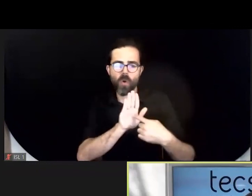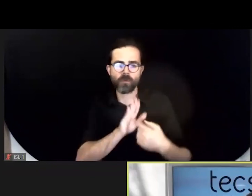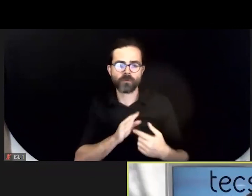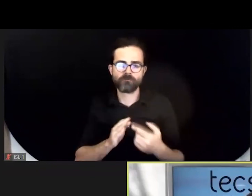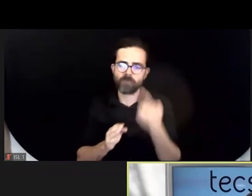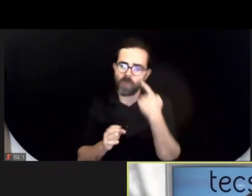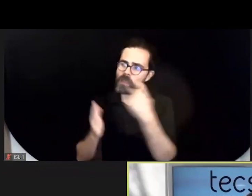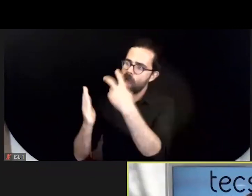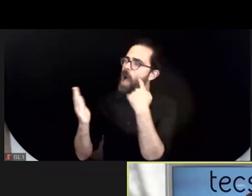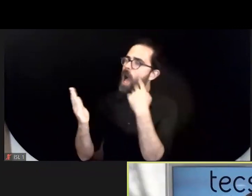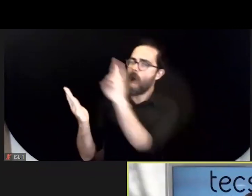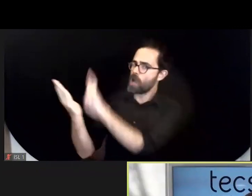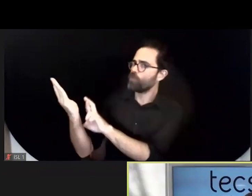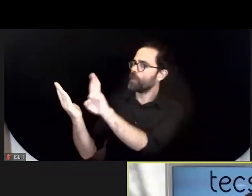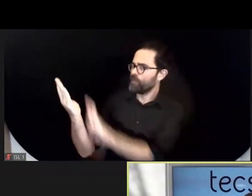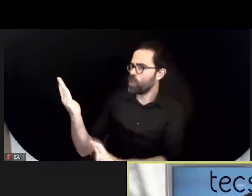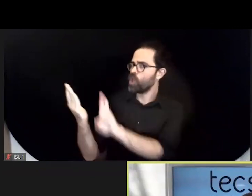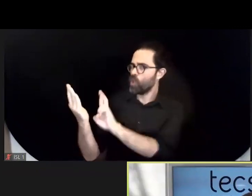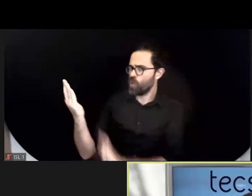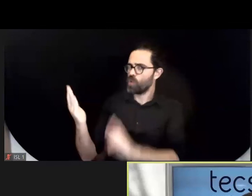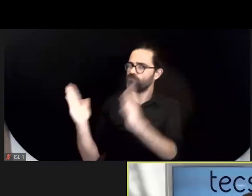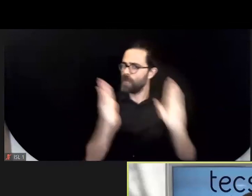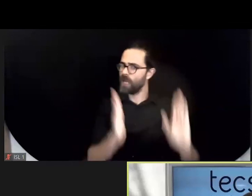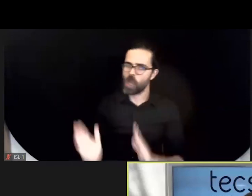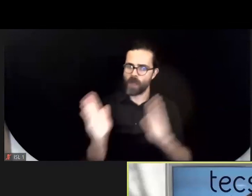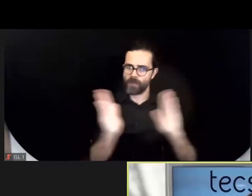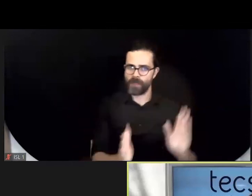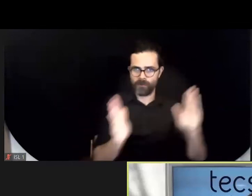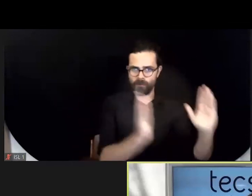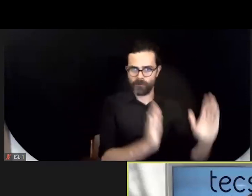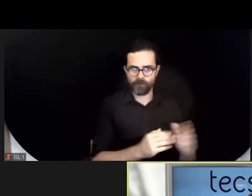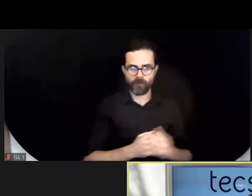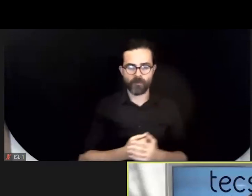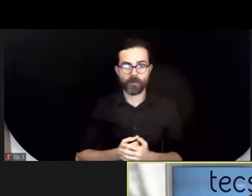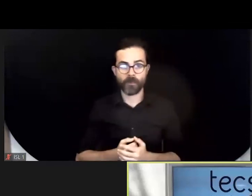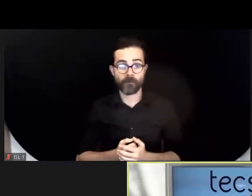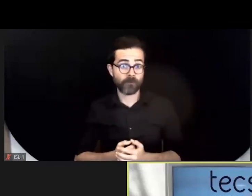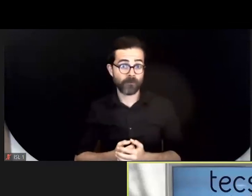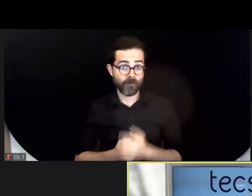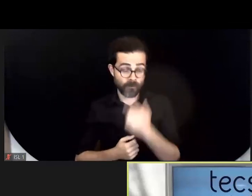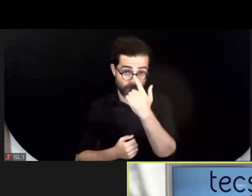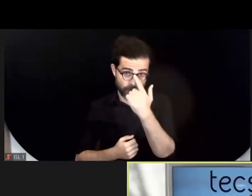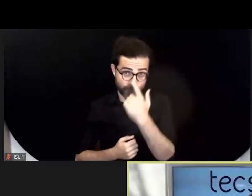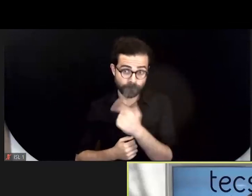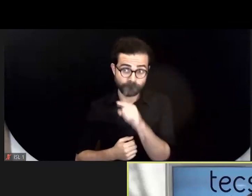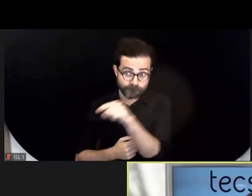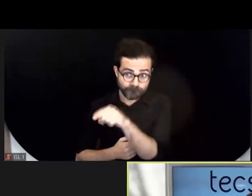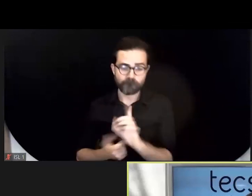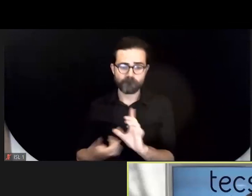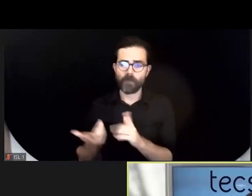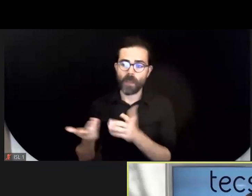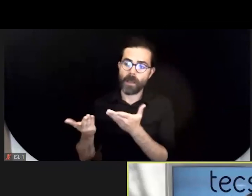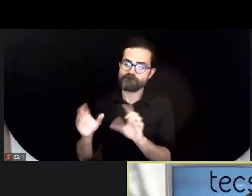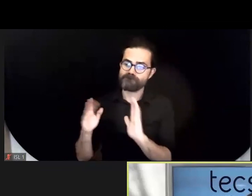big responsibility for the user and the providers, the stakeholders of the telecare. So if